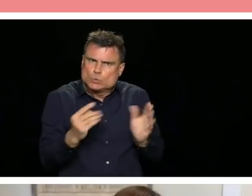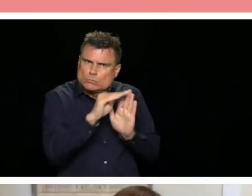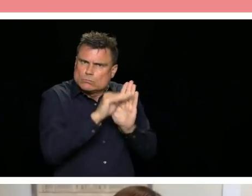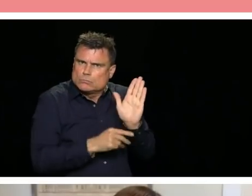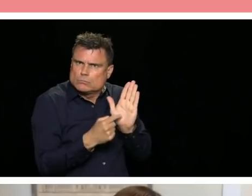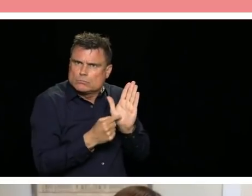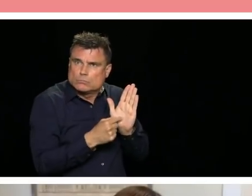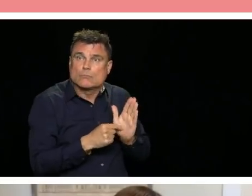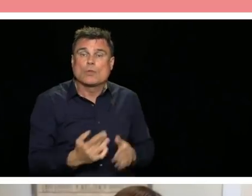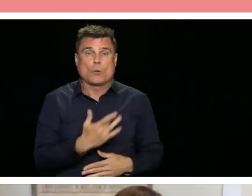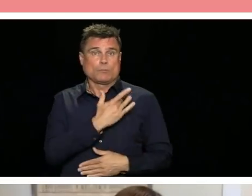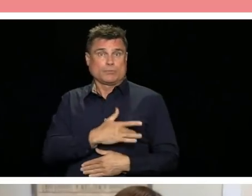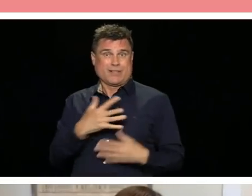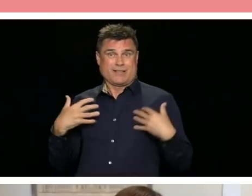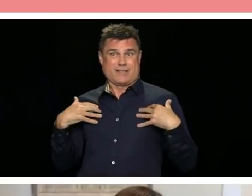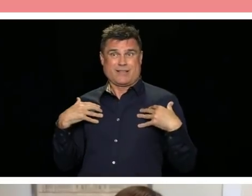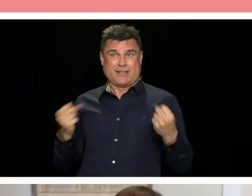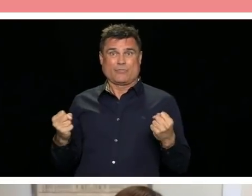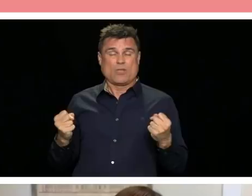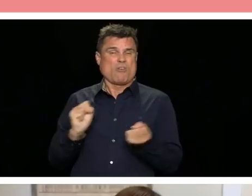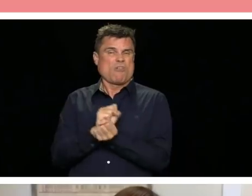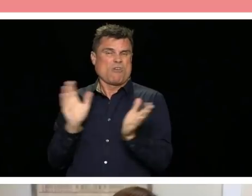and Dr. Bonnie herself.